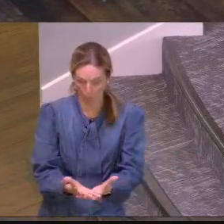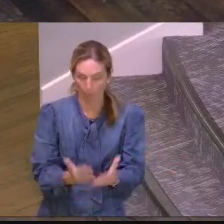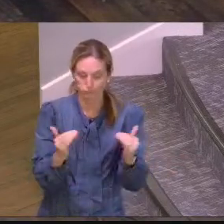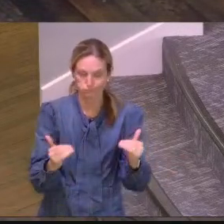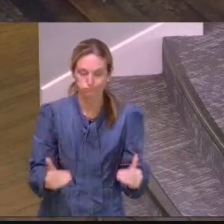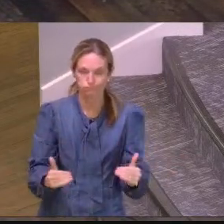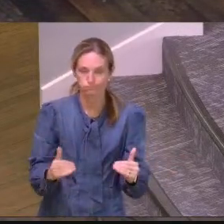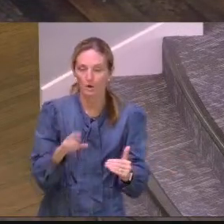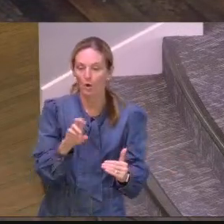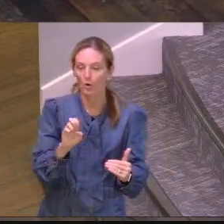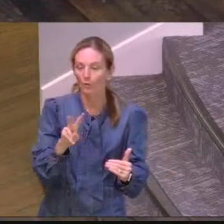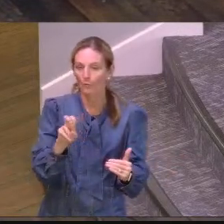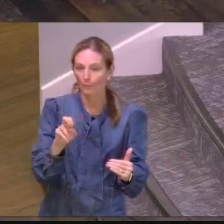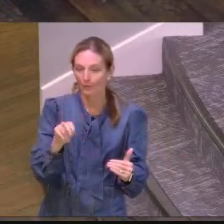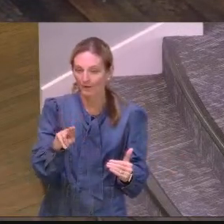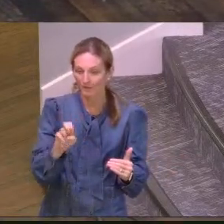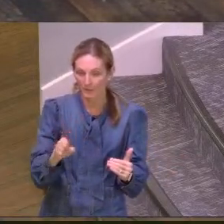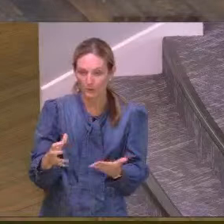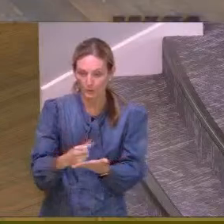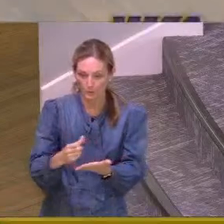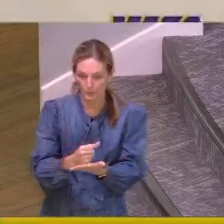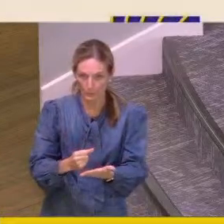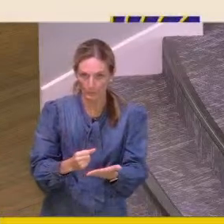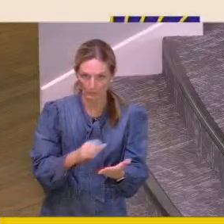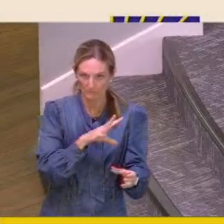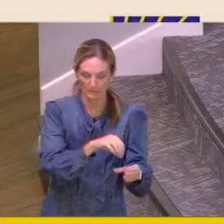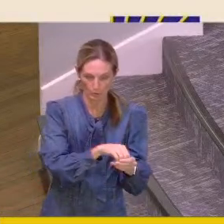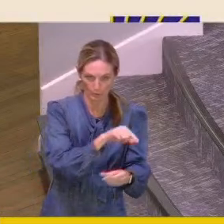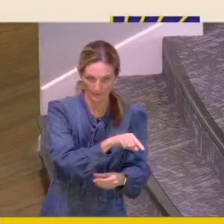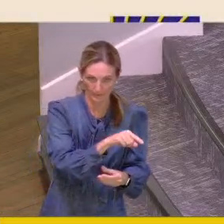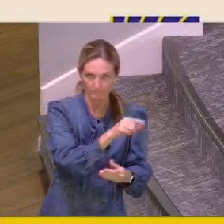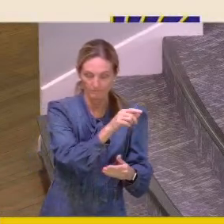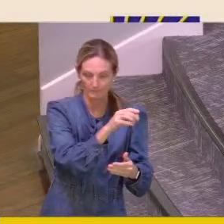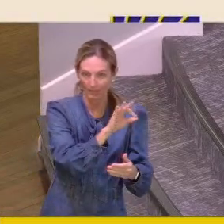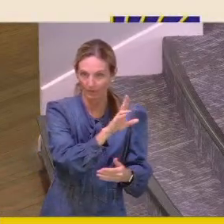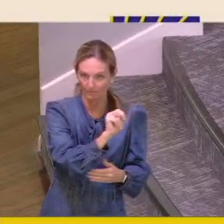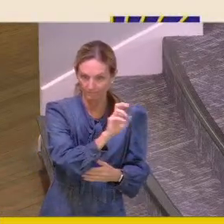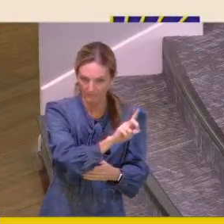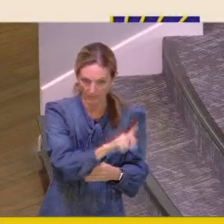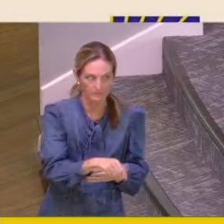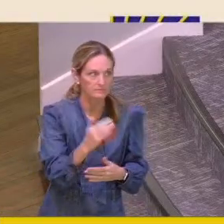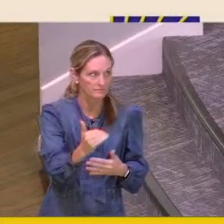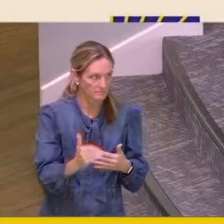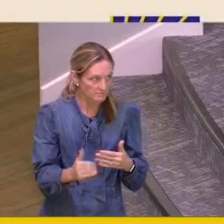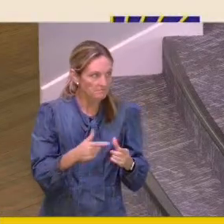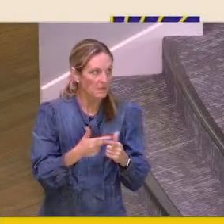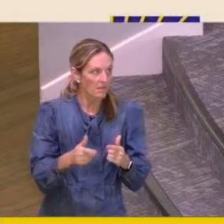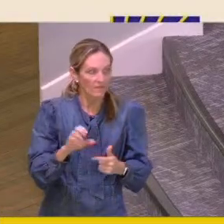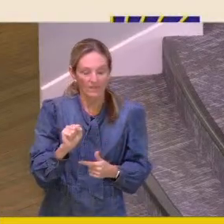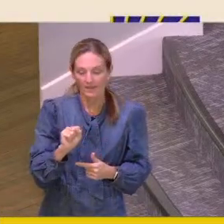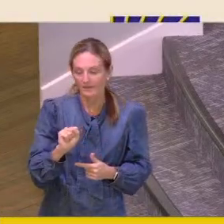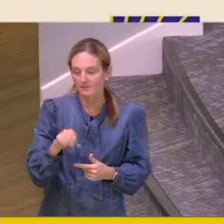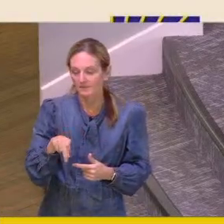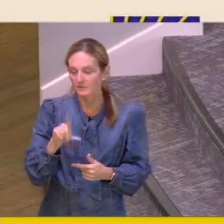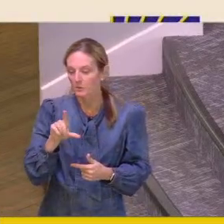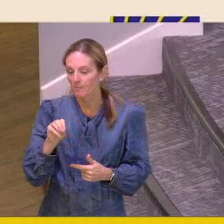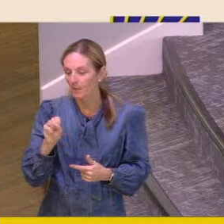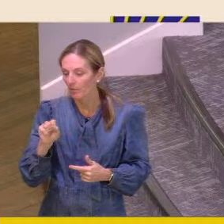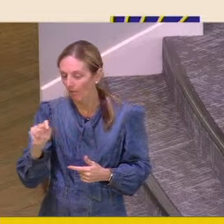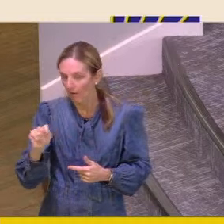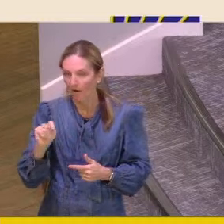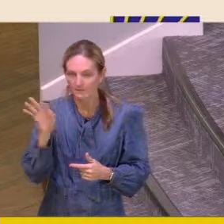that go into our general fund. I'm also going to talk about other resources. We've got SPLOST, we've got federal program revenue